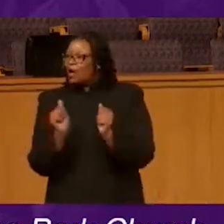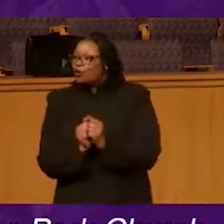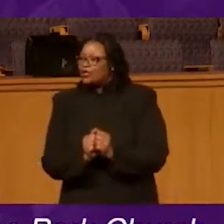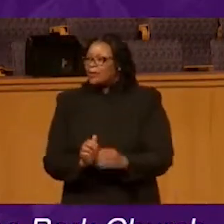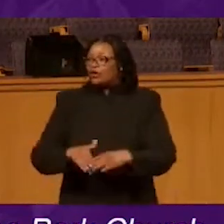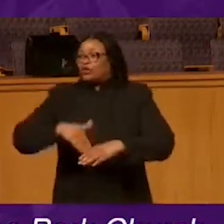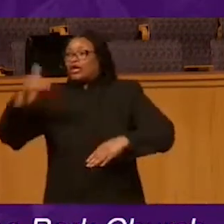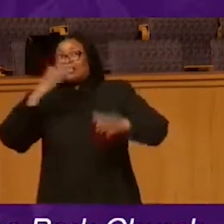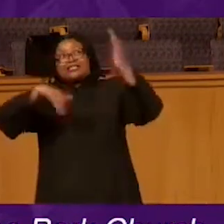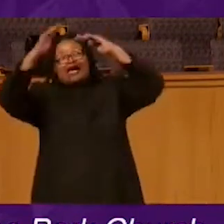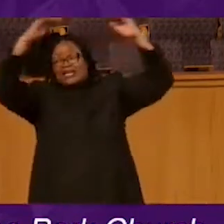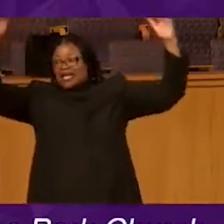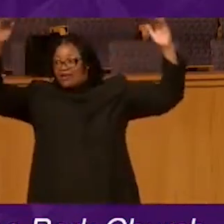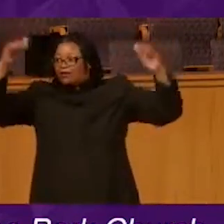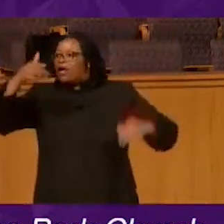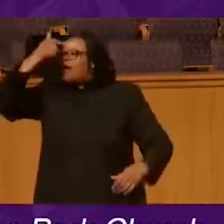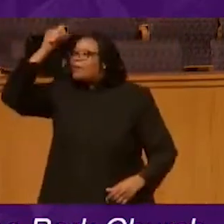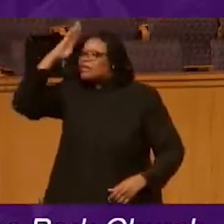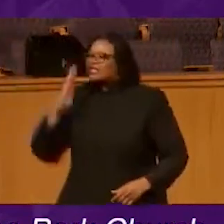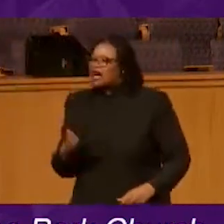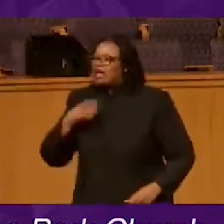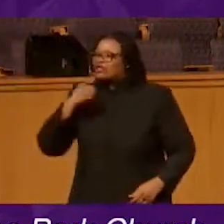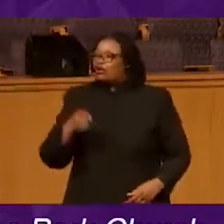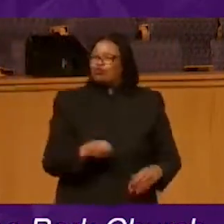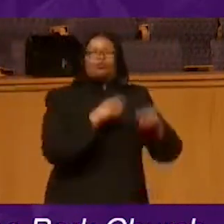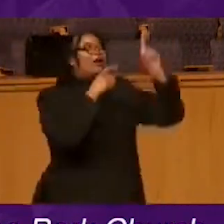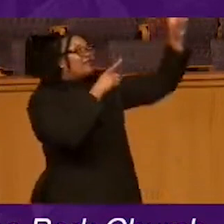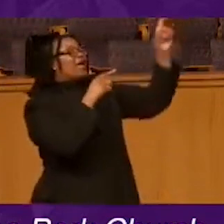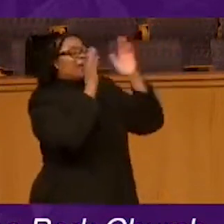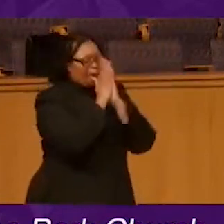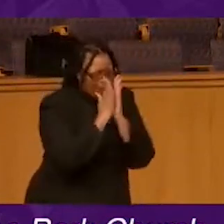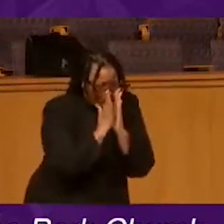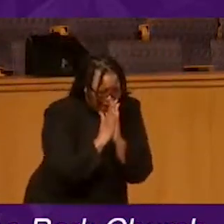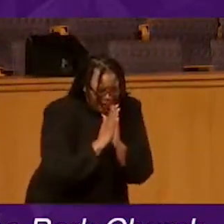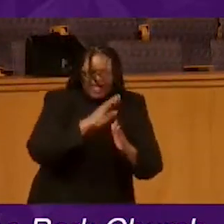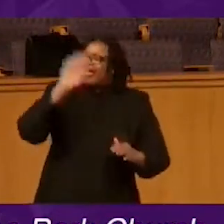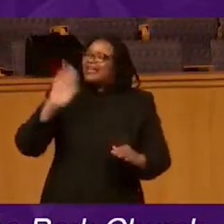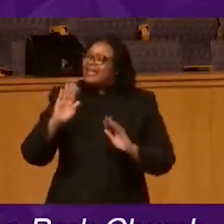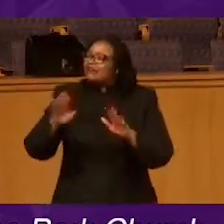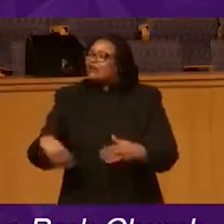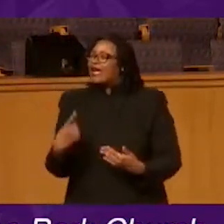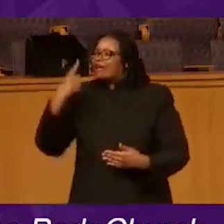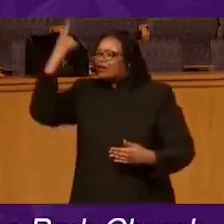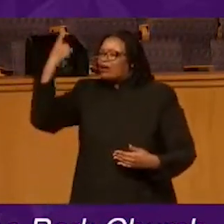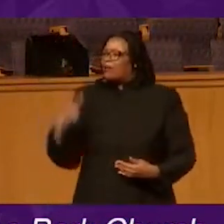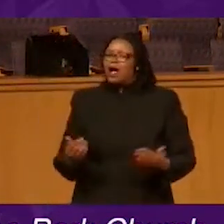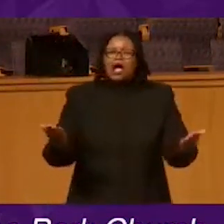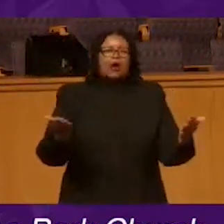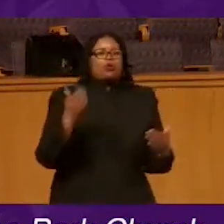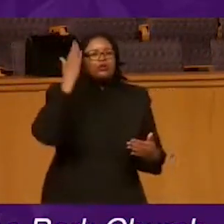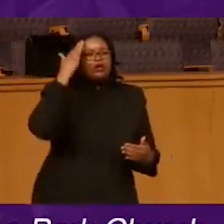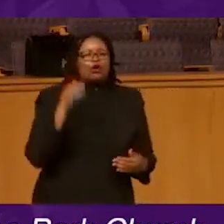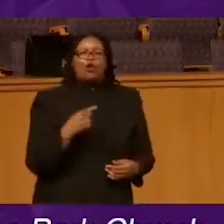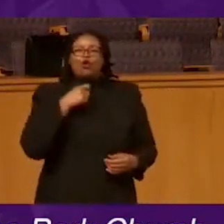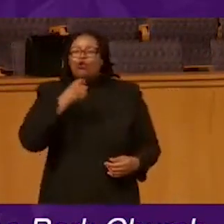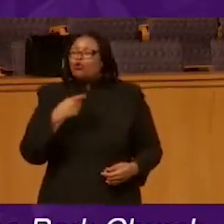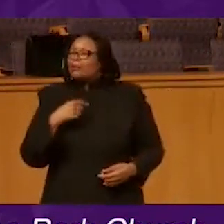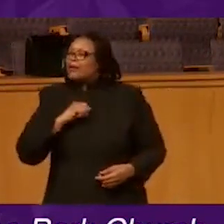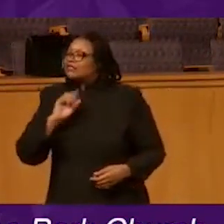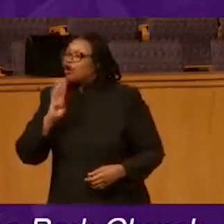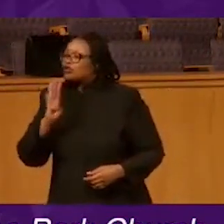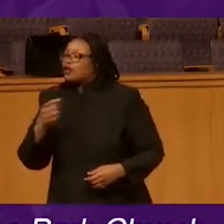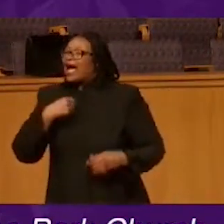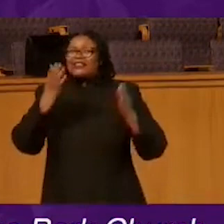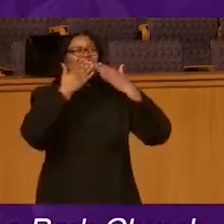on the other side, because the God to whom they prayed never gave up. I I wonder, am I talking to anybody who can say, I